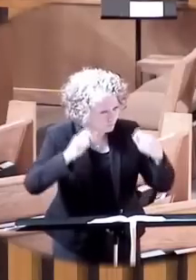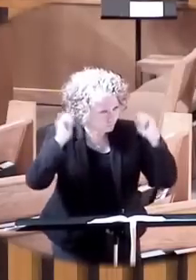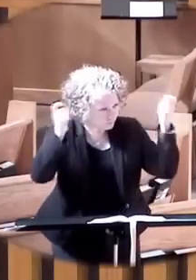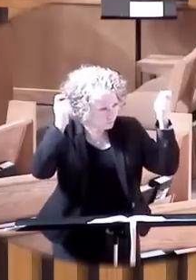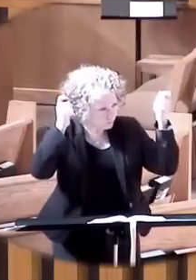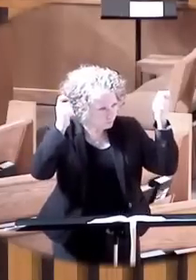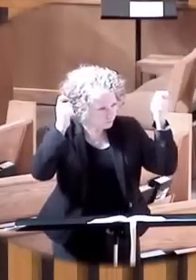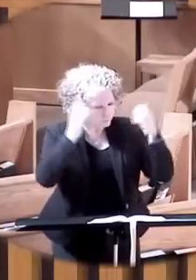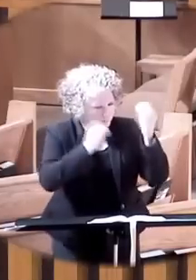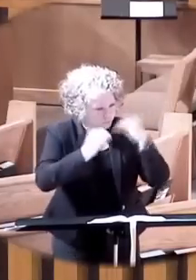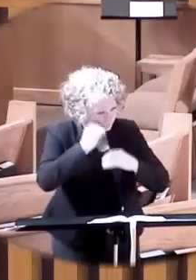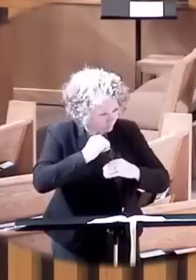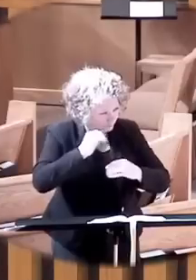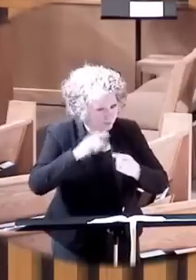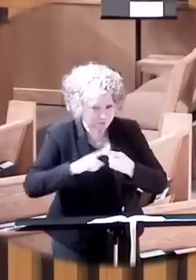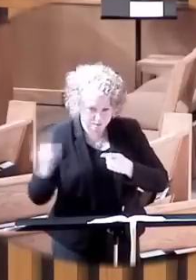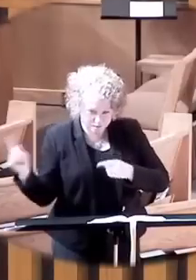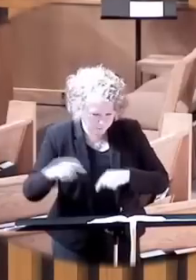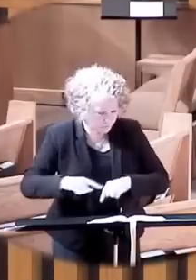here.